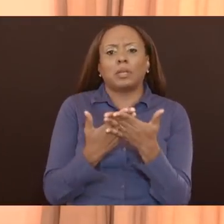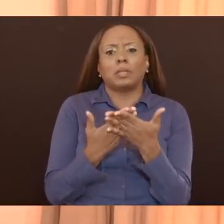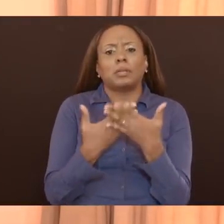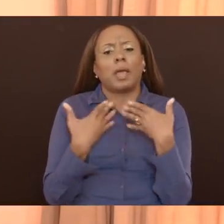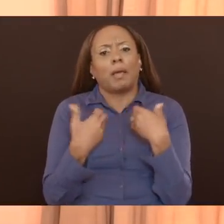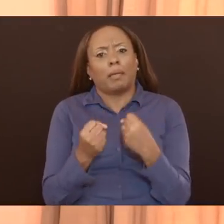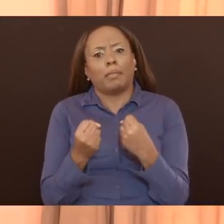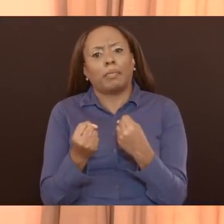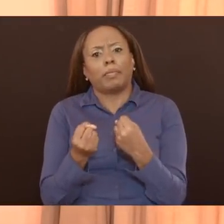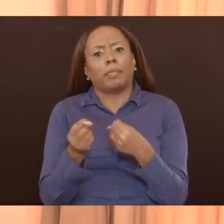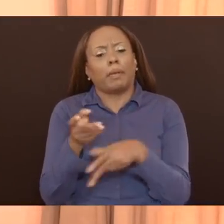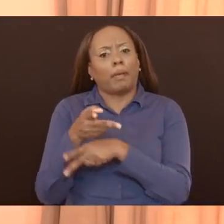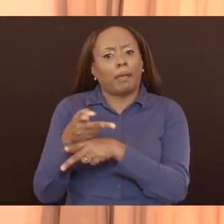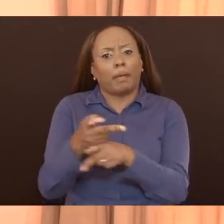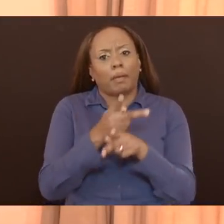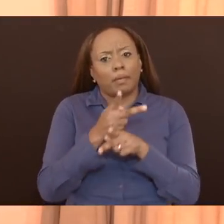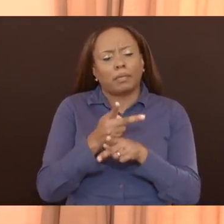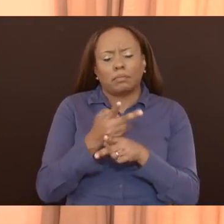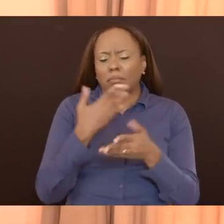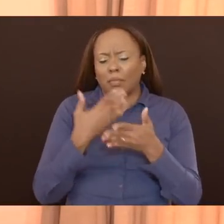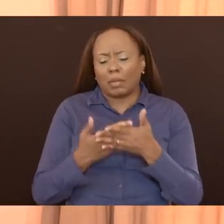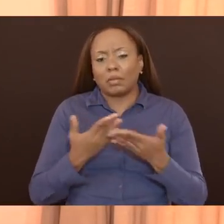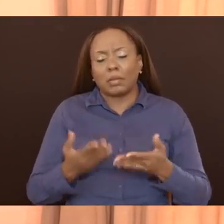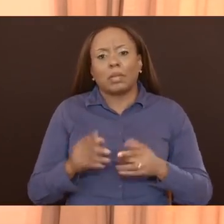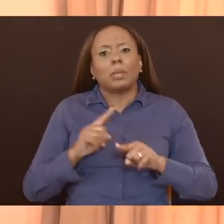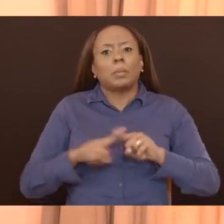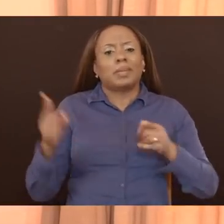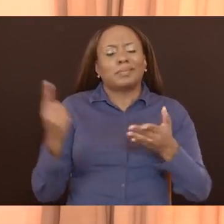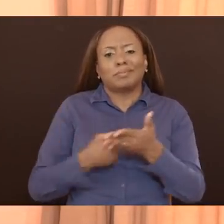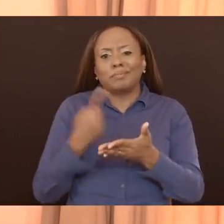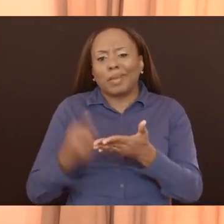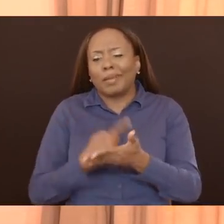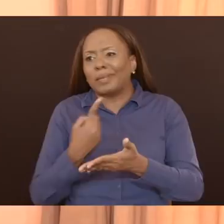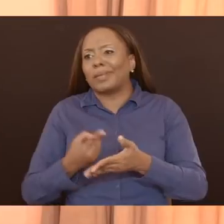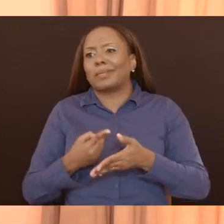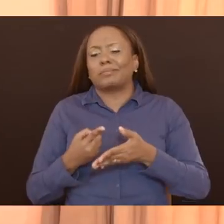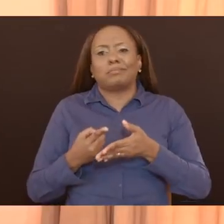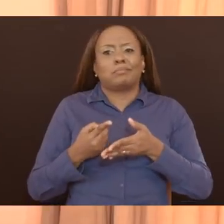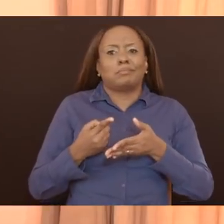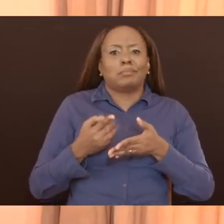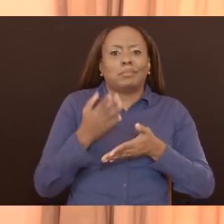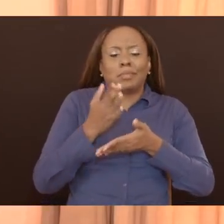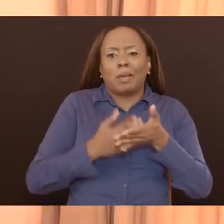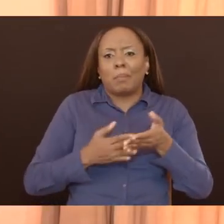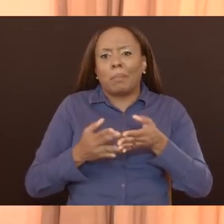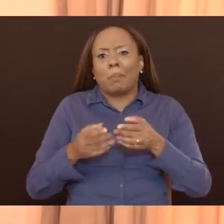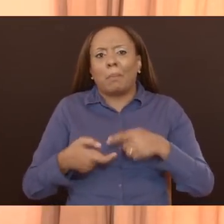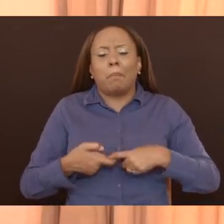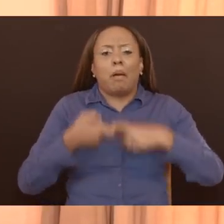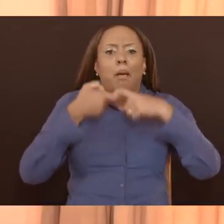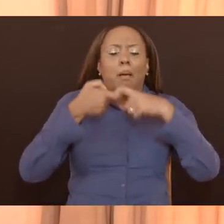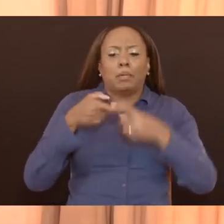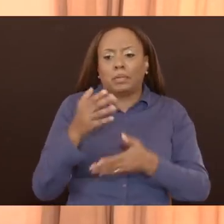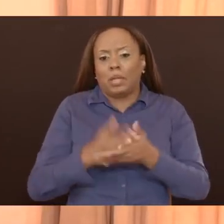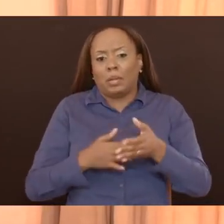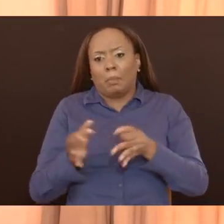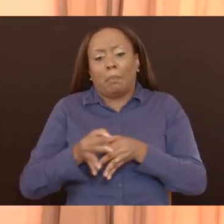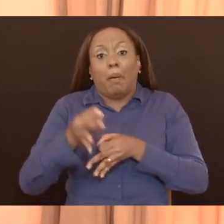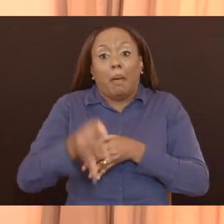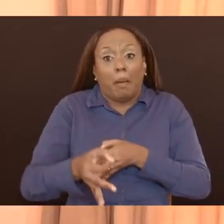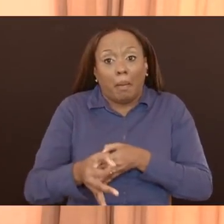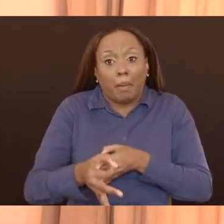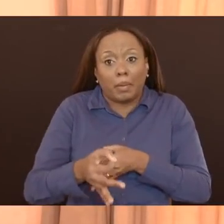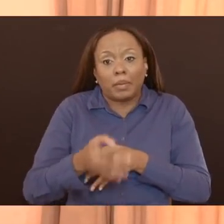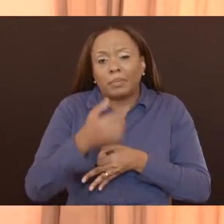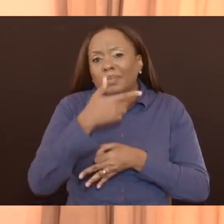Barbadians. But when you experience delays in the delivery of the healthcare that you expect, it is because we